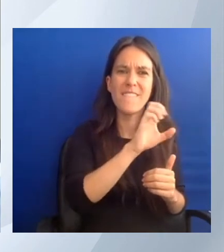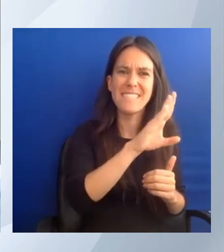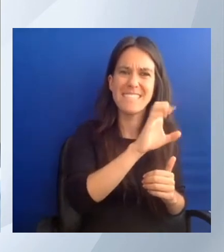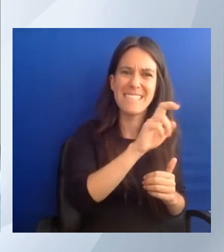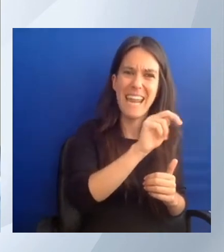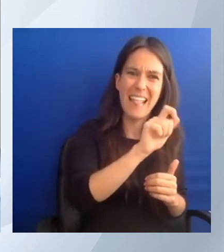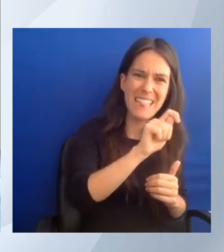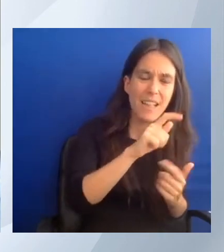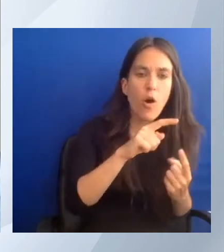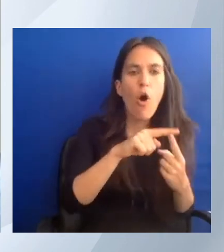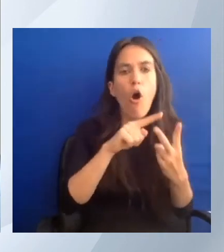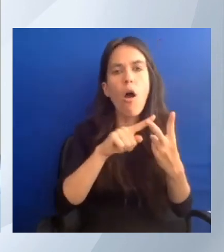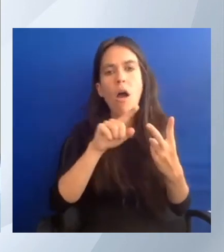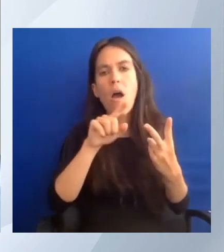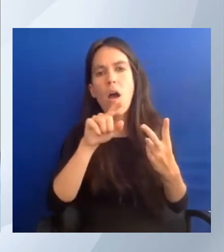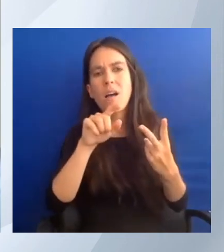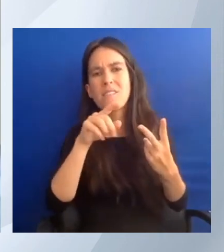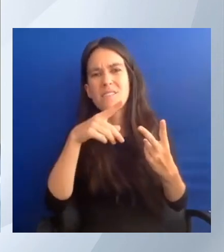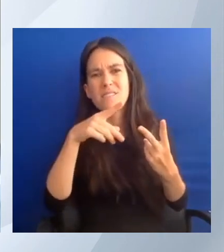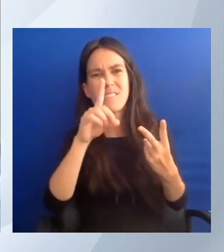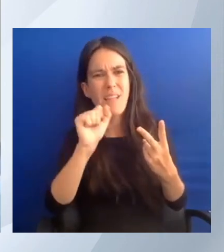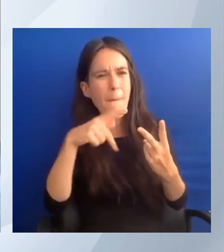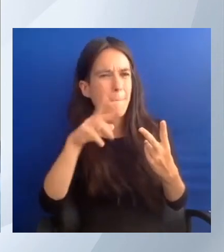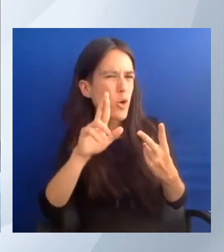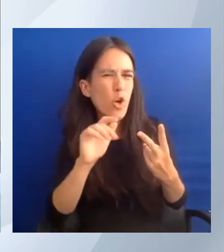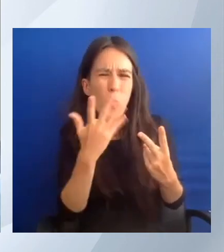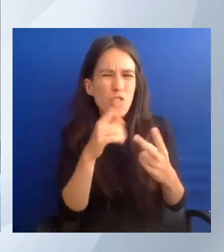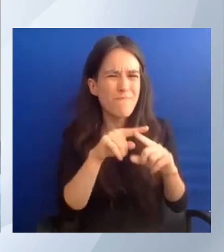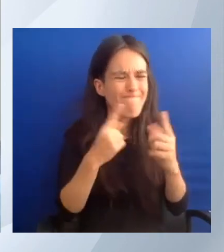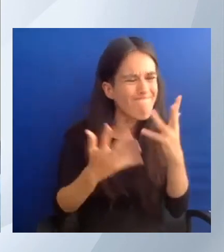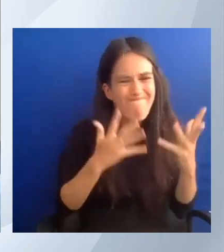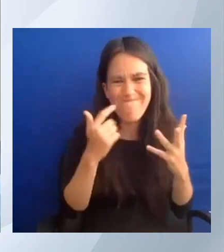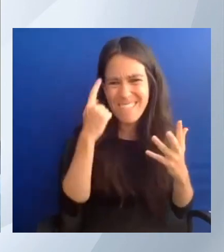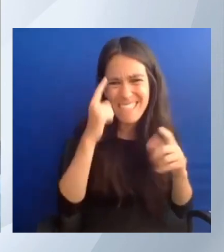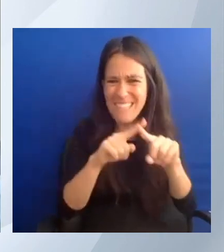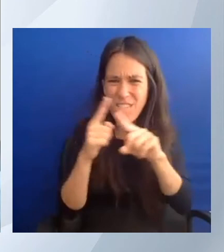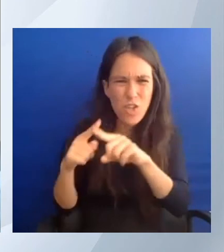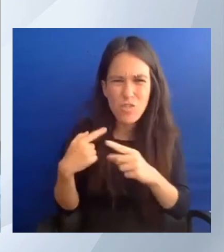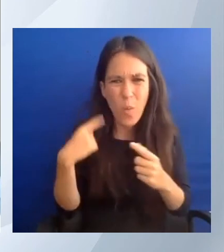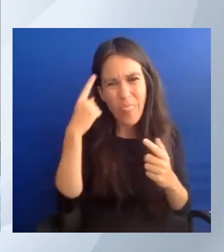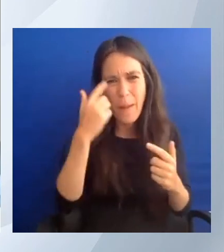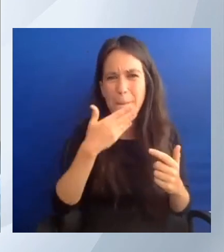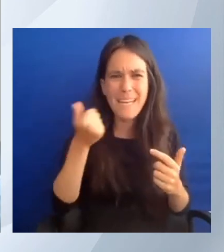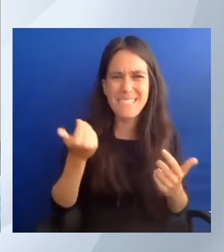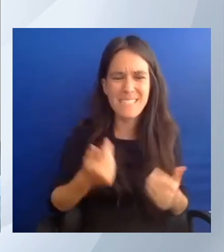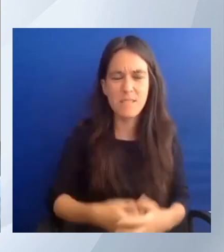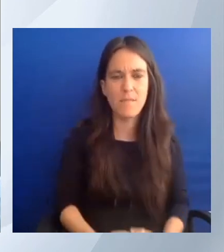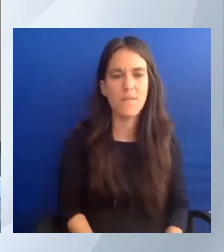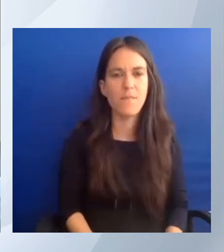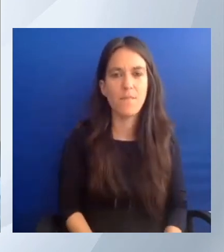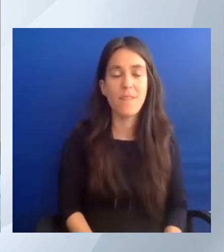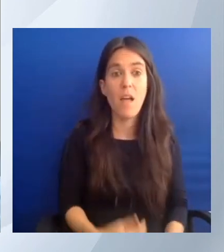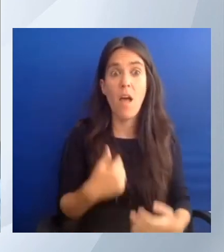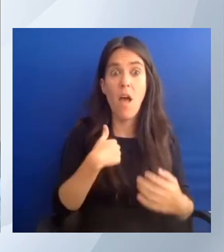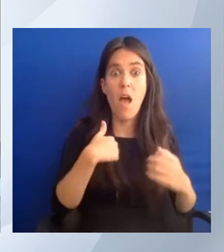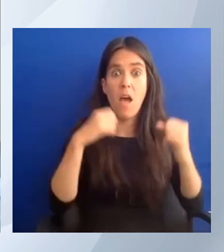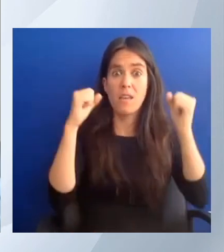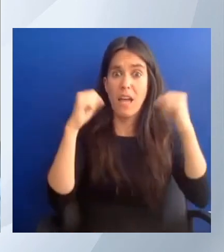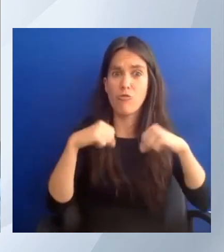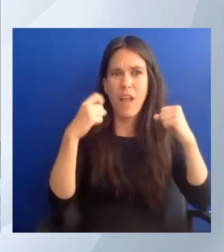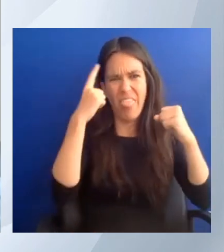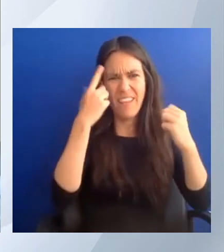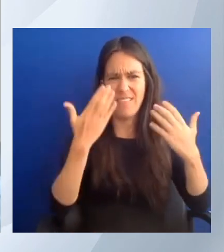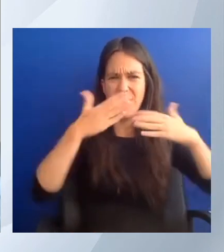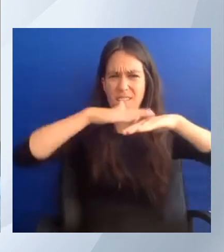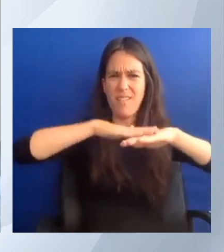little bit? Actually, that's a very good question. So, you know, yes, I agree that there is a lot of overlap